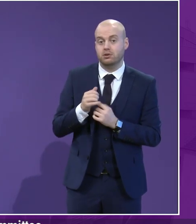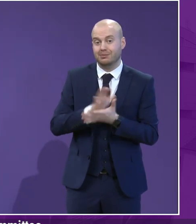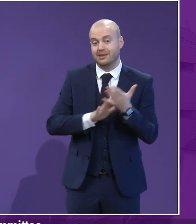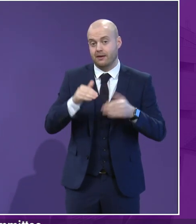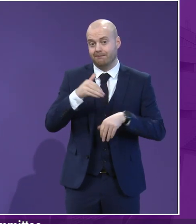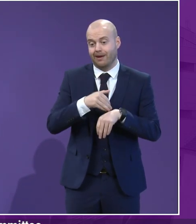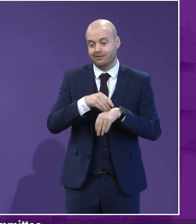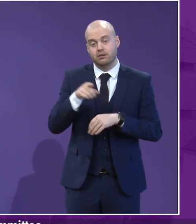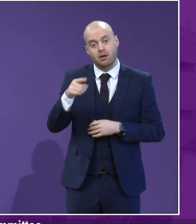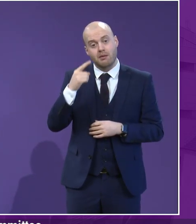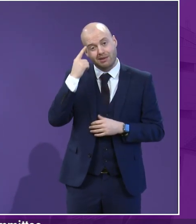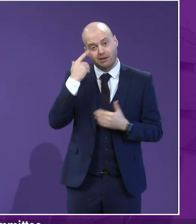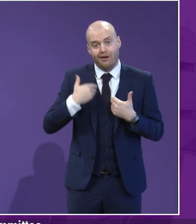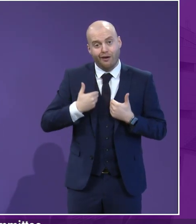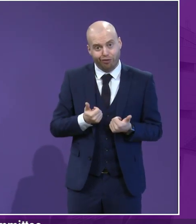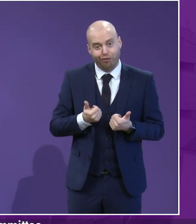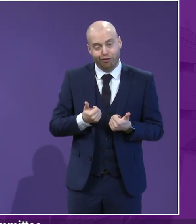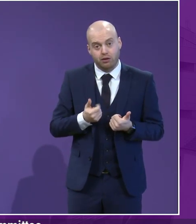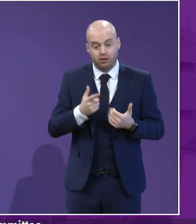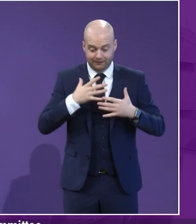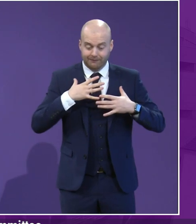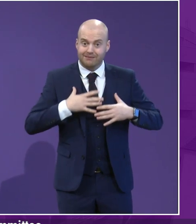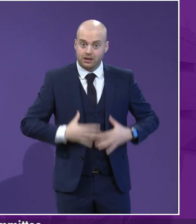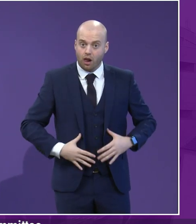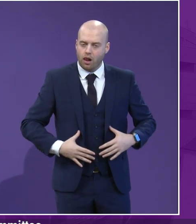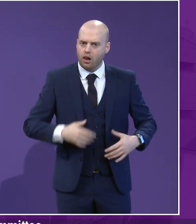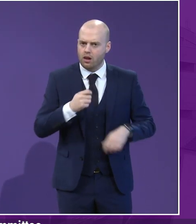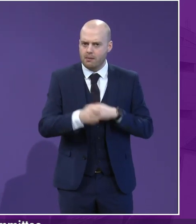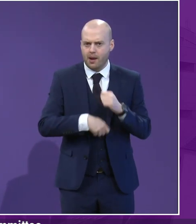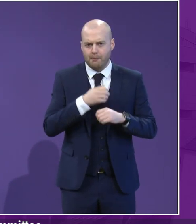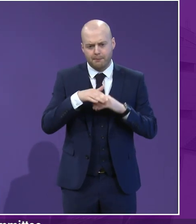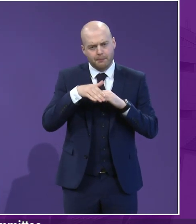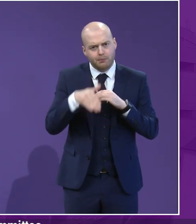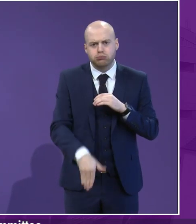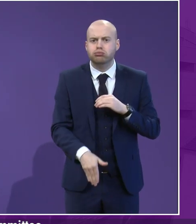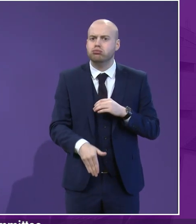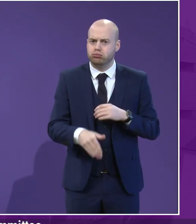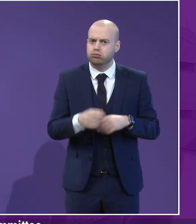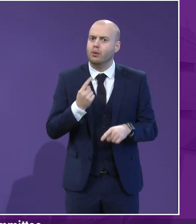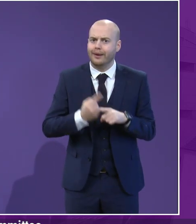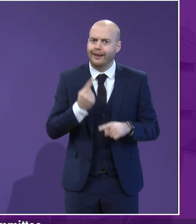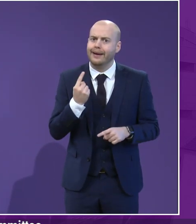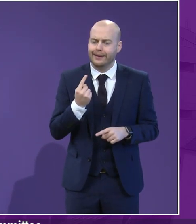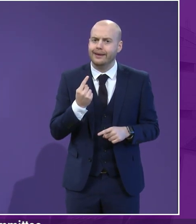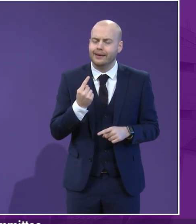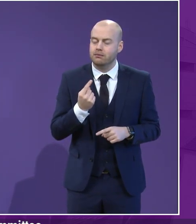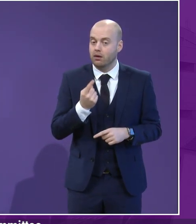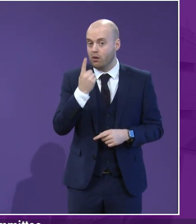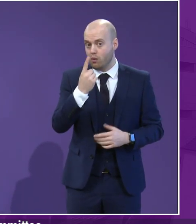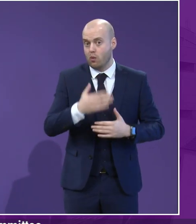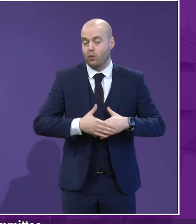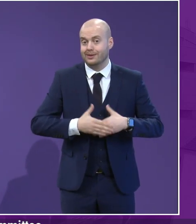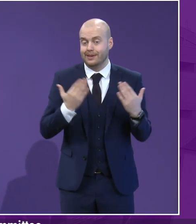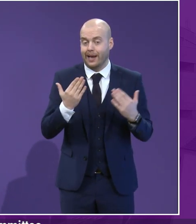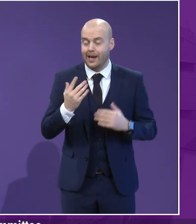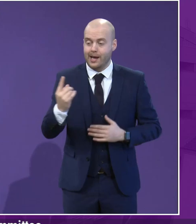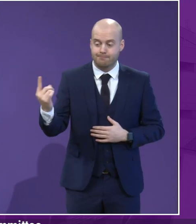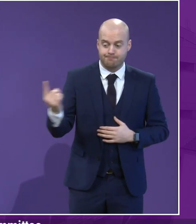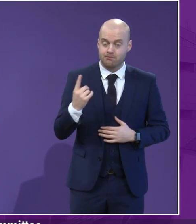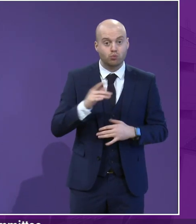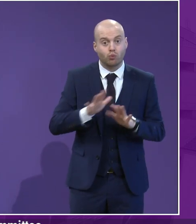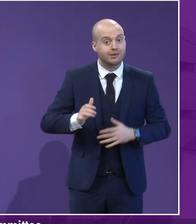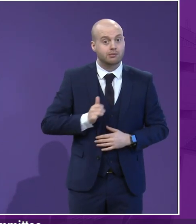I had one student who was diagnosed with multiple sclerosis during the course of her study, So it was having a